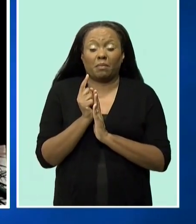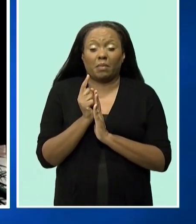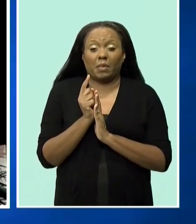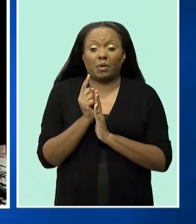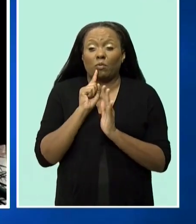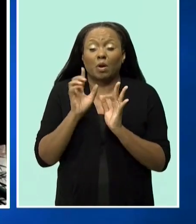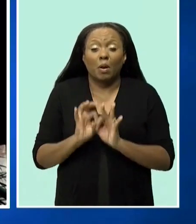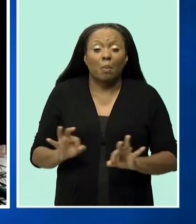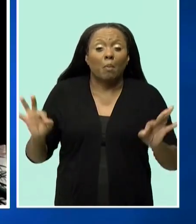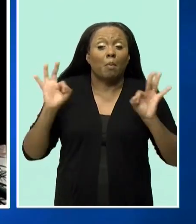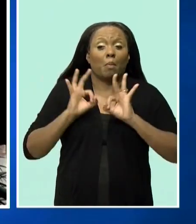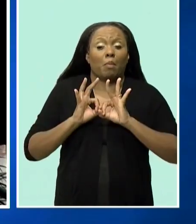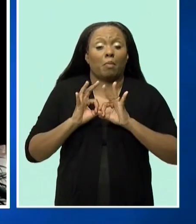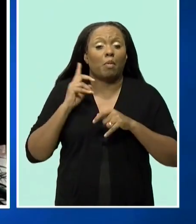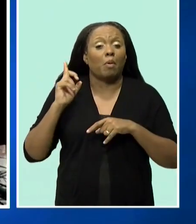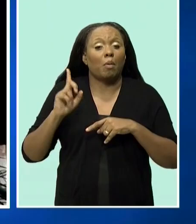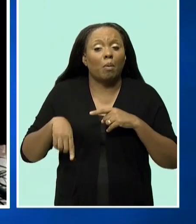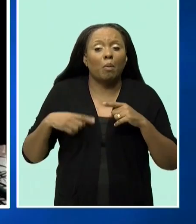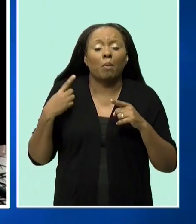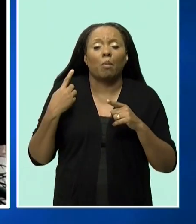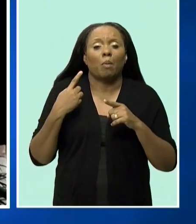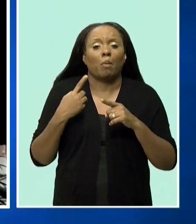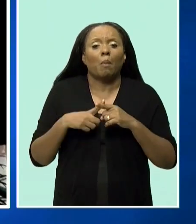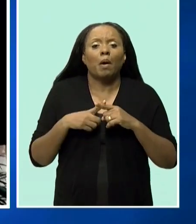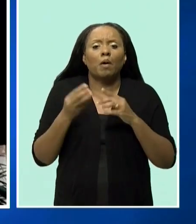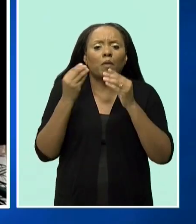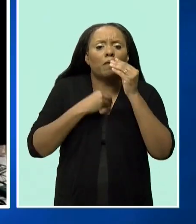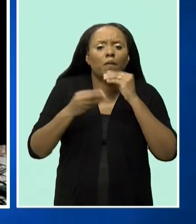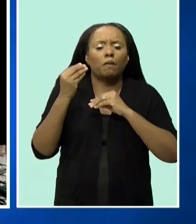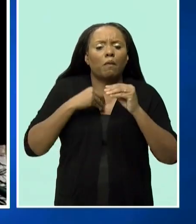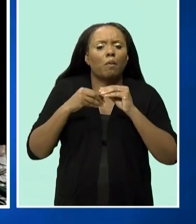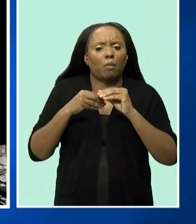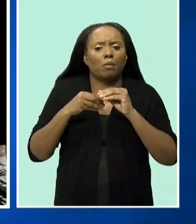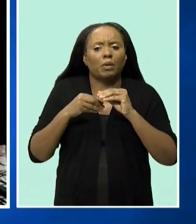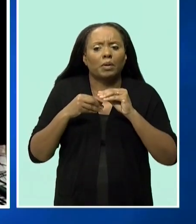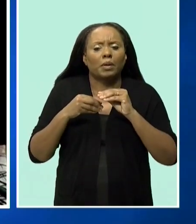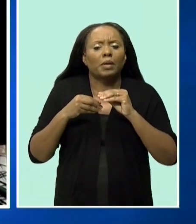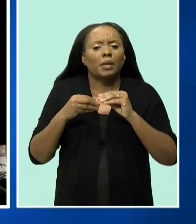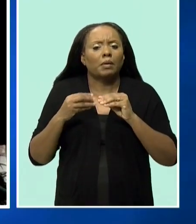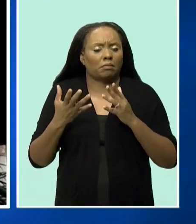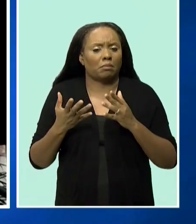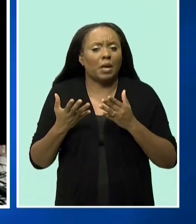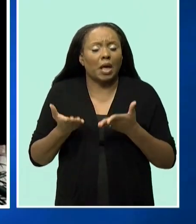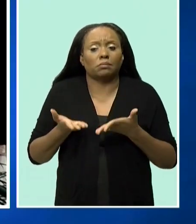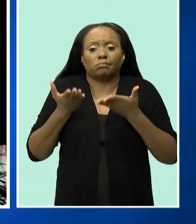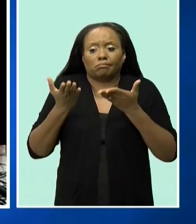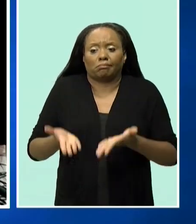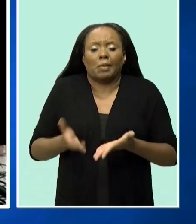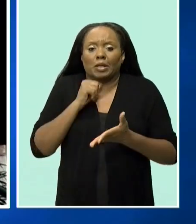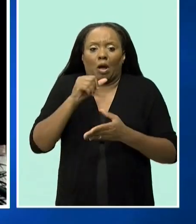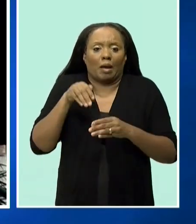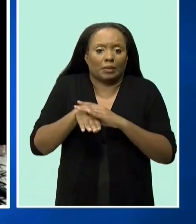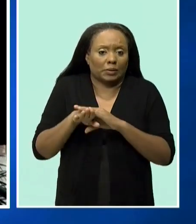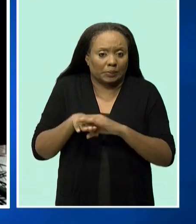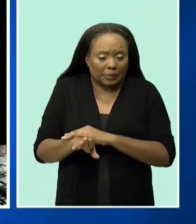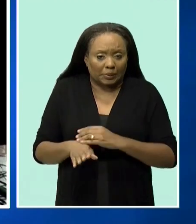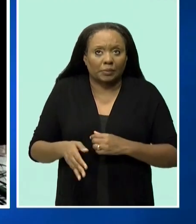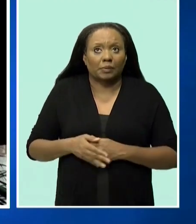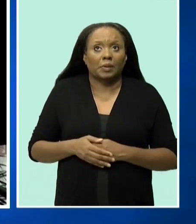emergency. And that is why the European Union has just committed